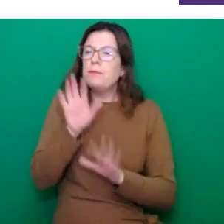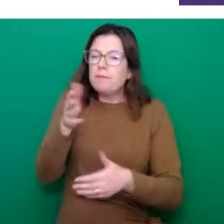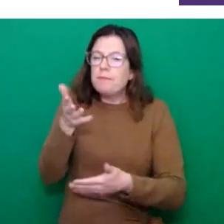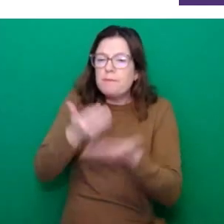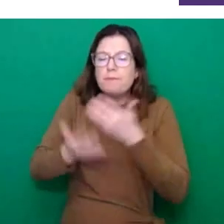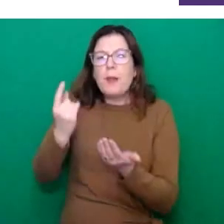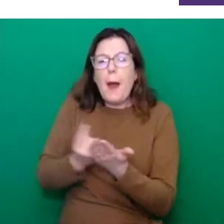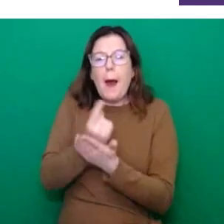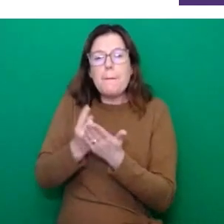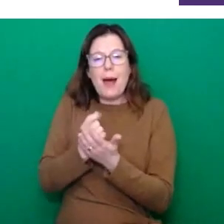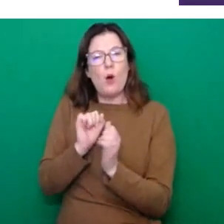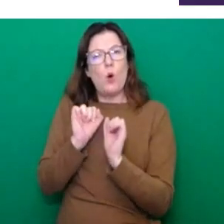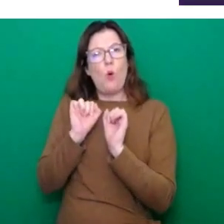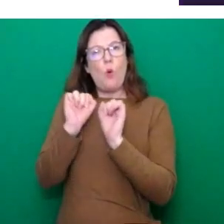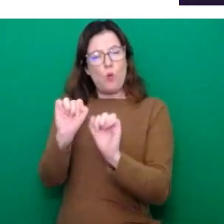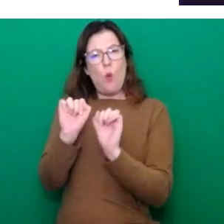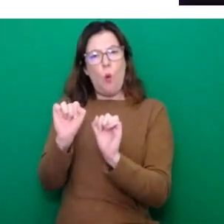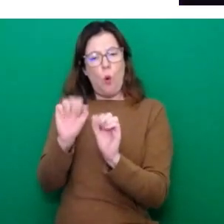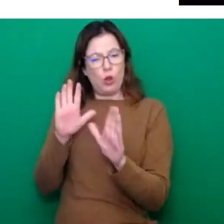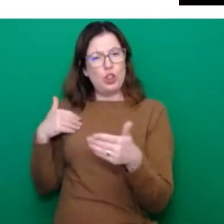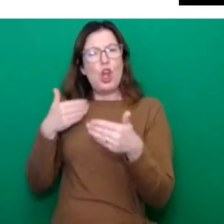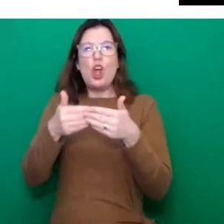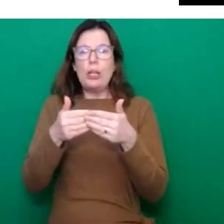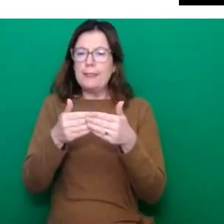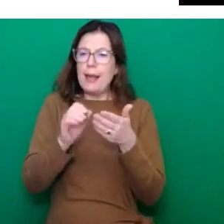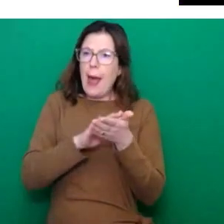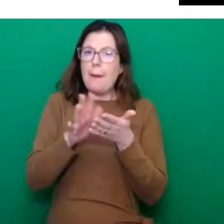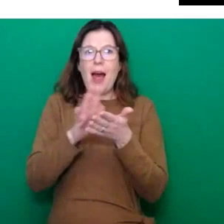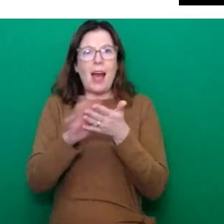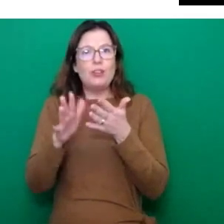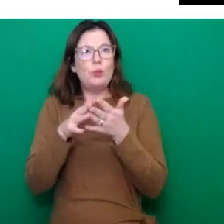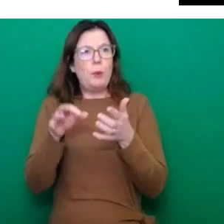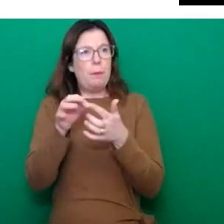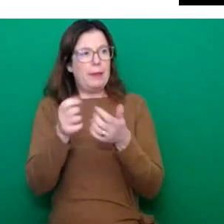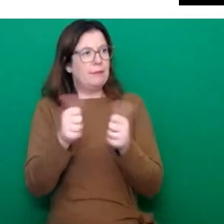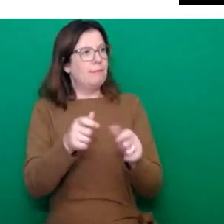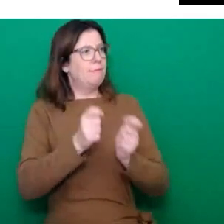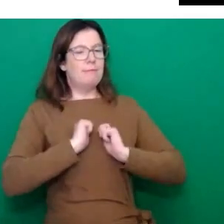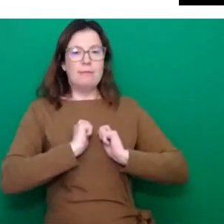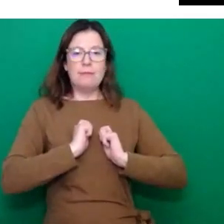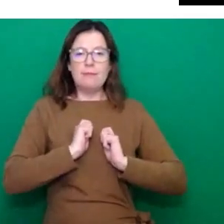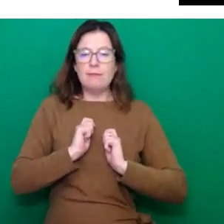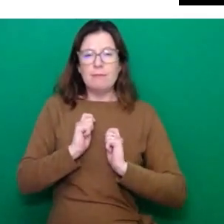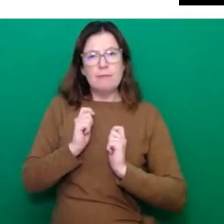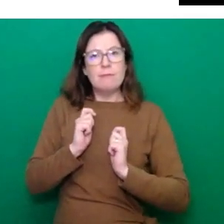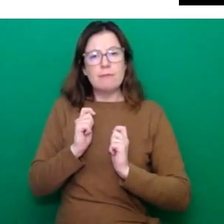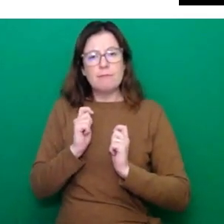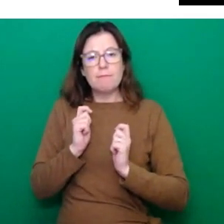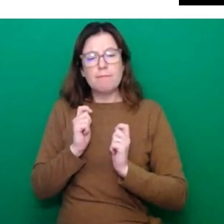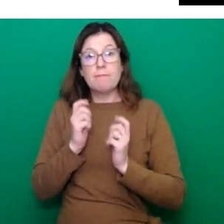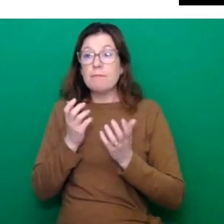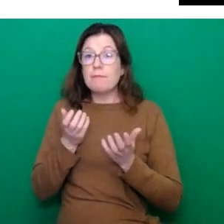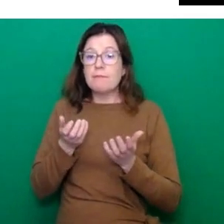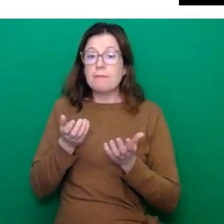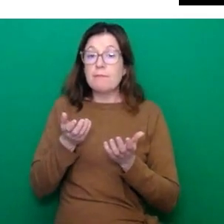little bit about your particular journey to becoming an MHWP. So just to provide a bit of context, it's